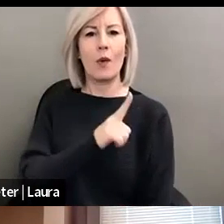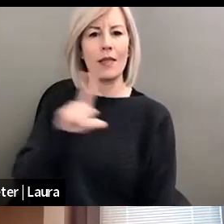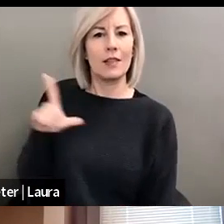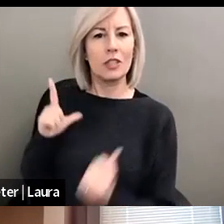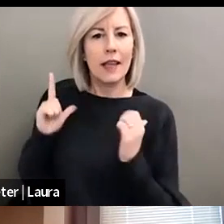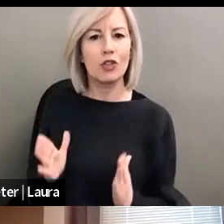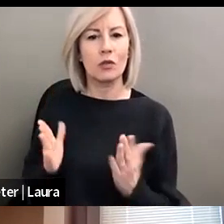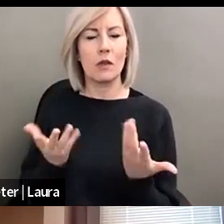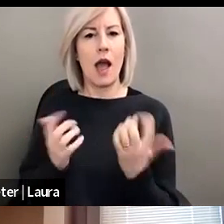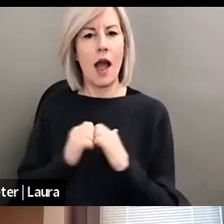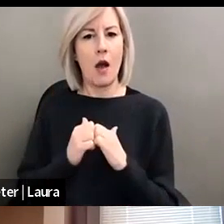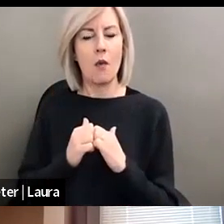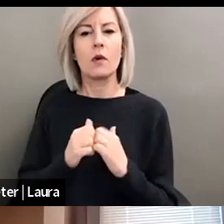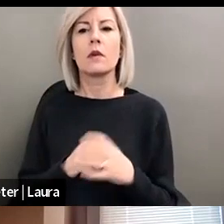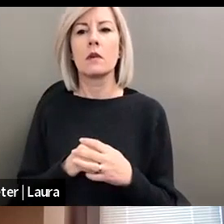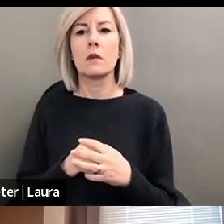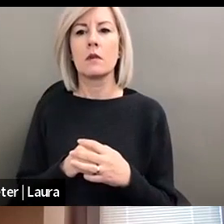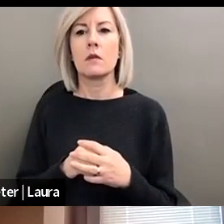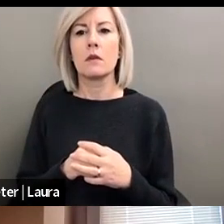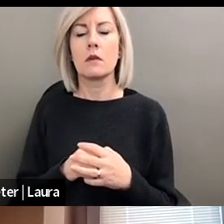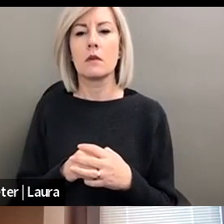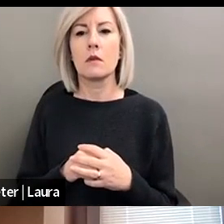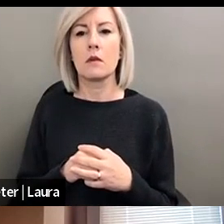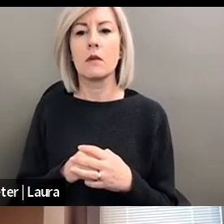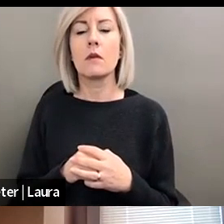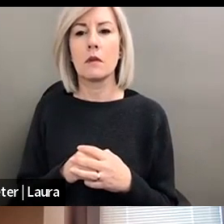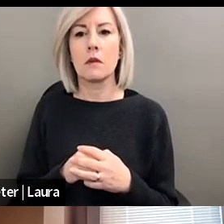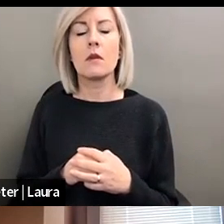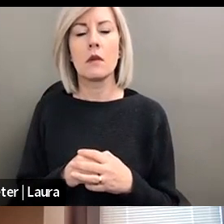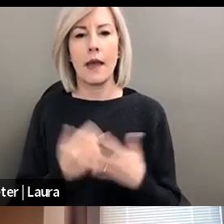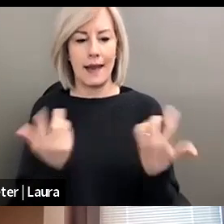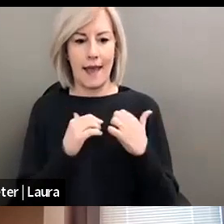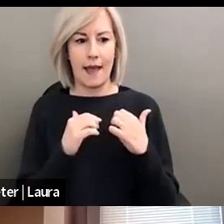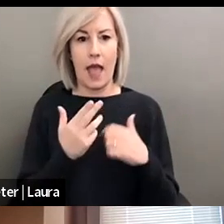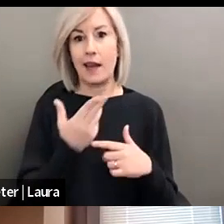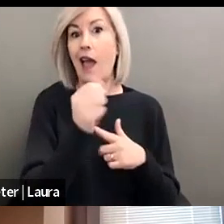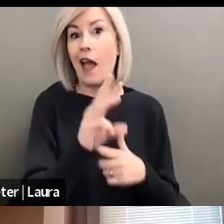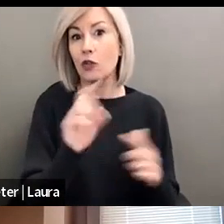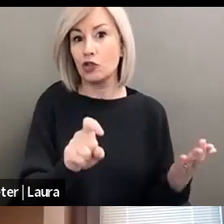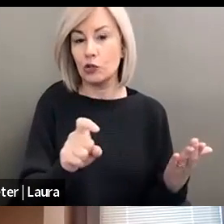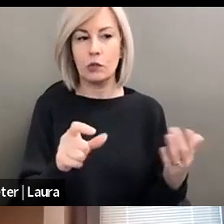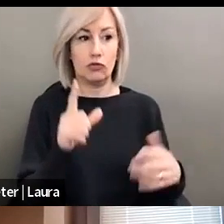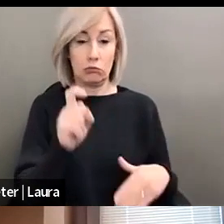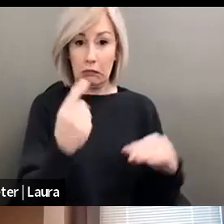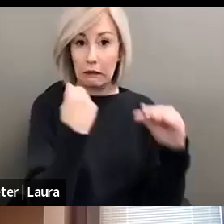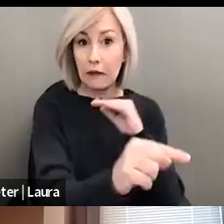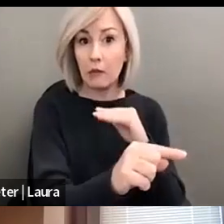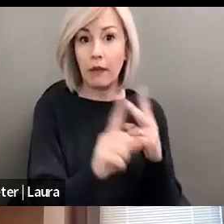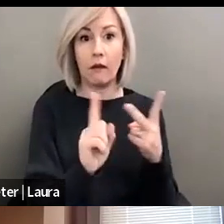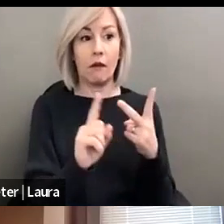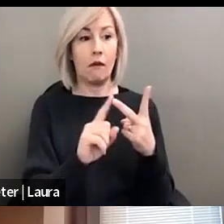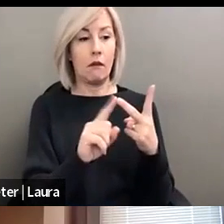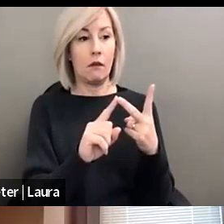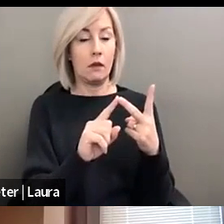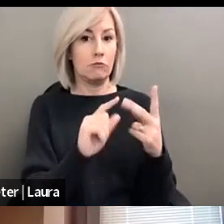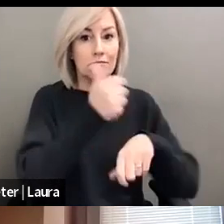legislators? And what way should we do it? Via email, attending subcommittee